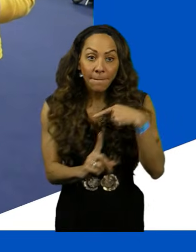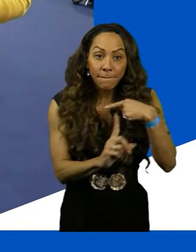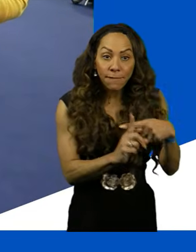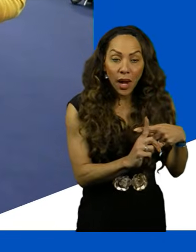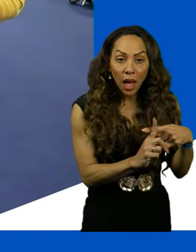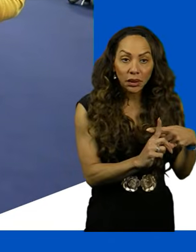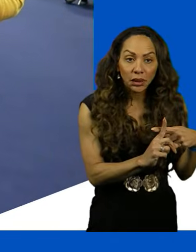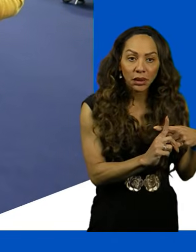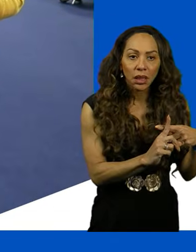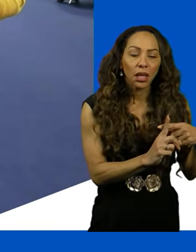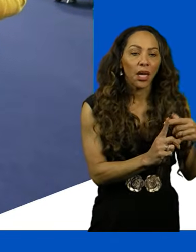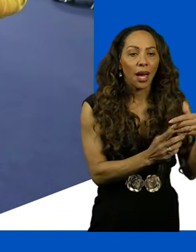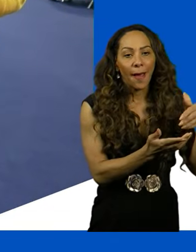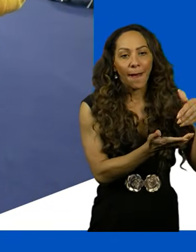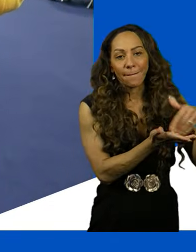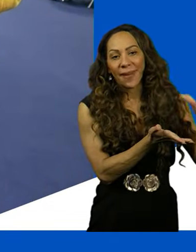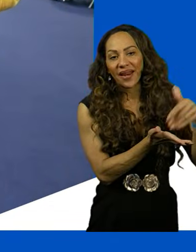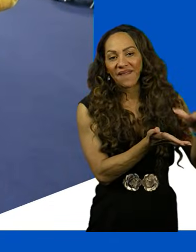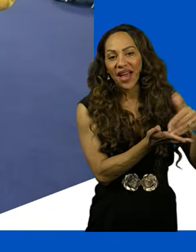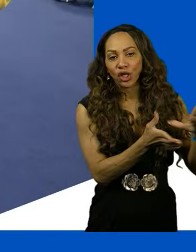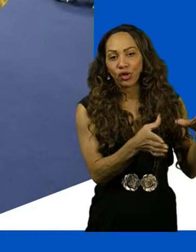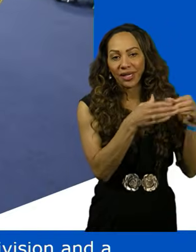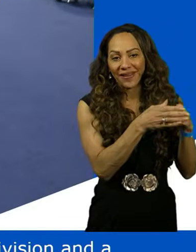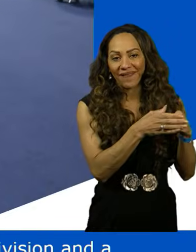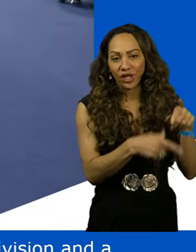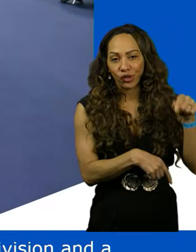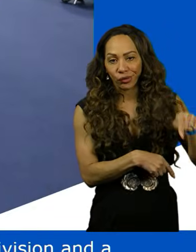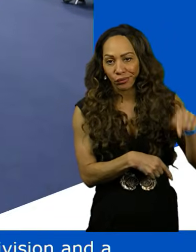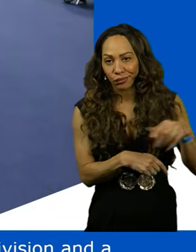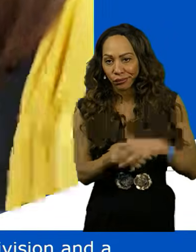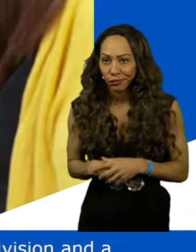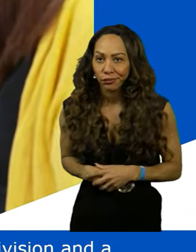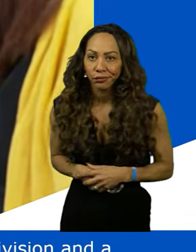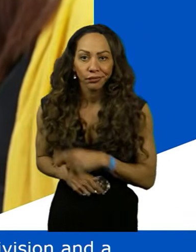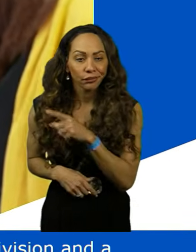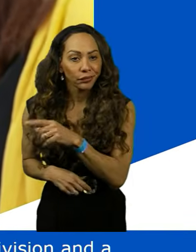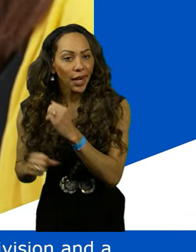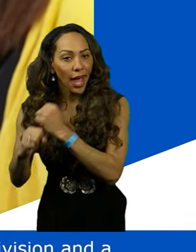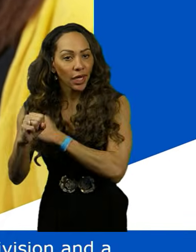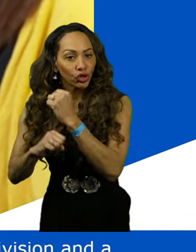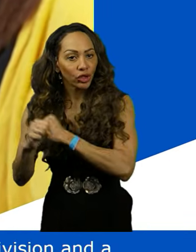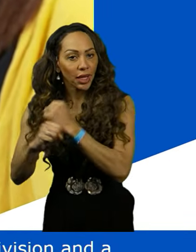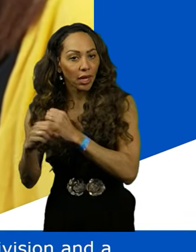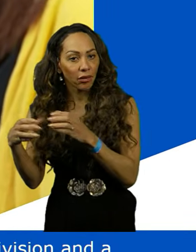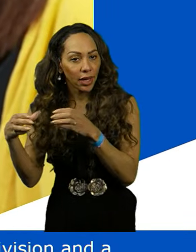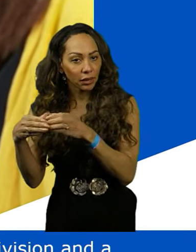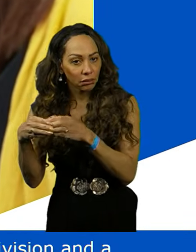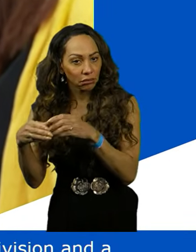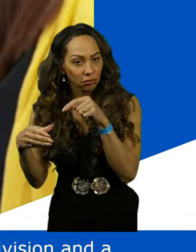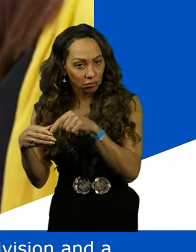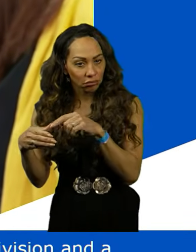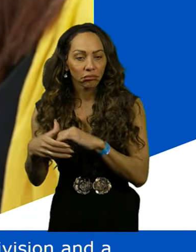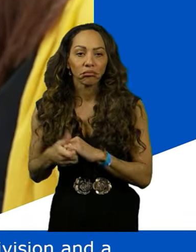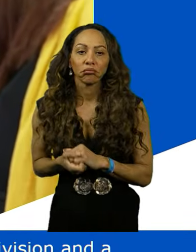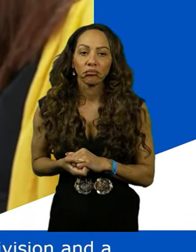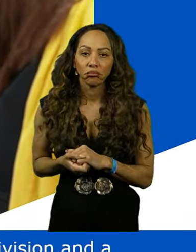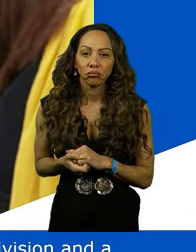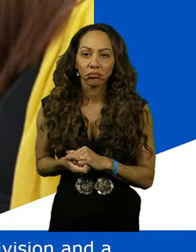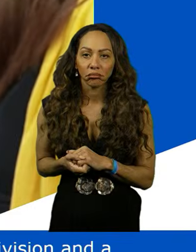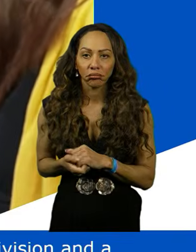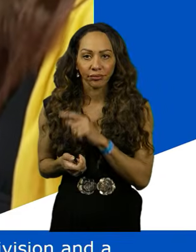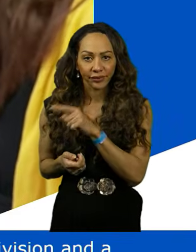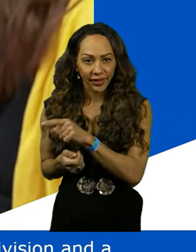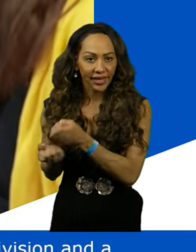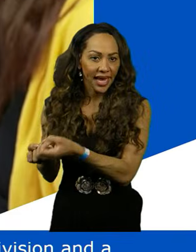Our engineering division provide us, in the manufacturing side, with almost all of the